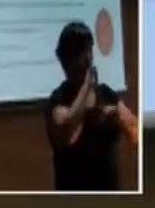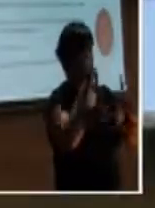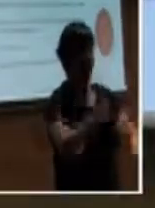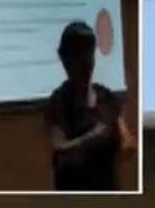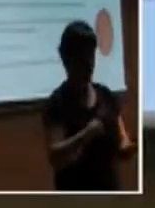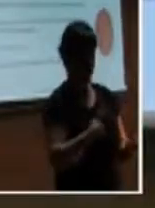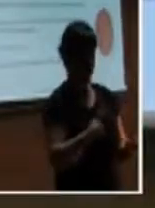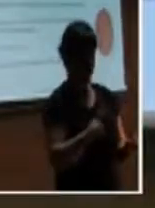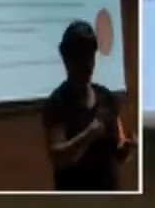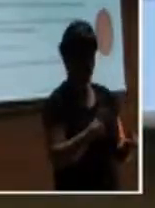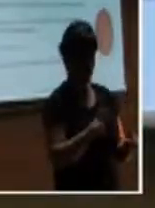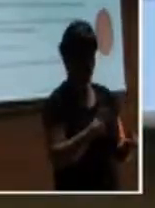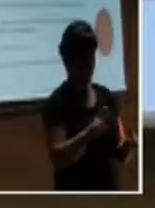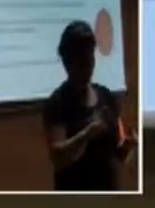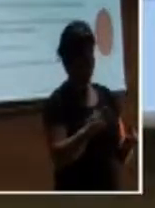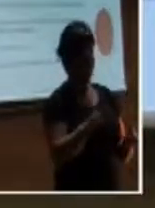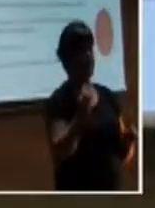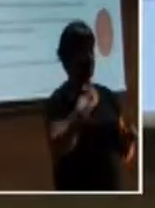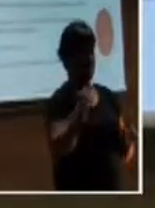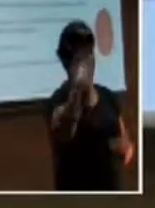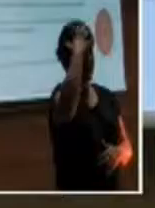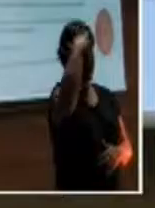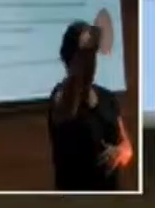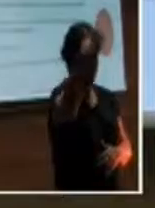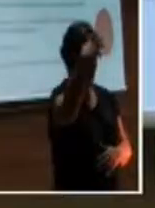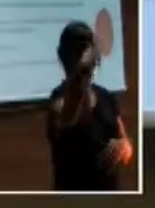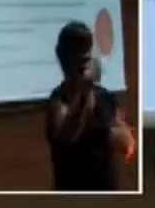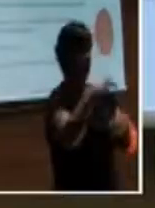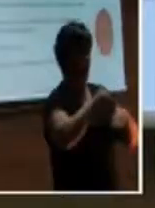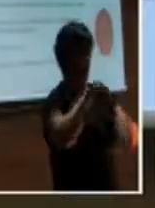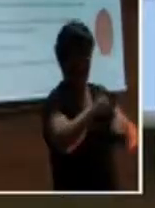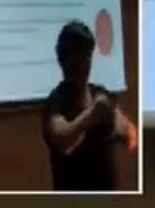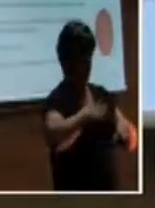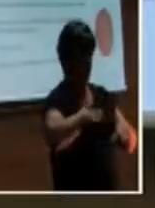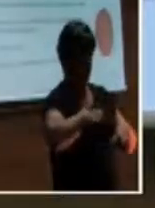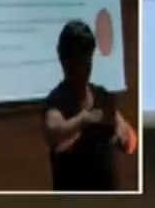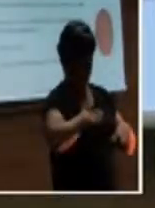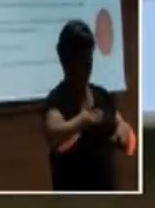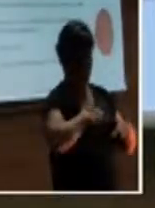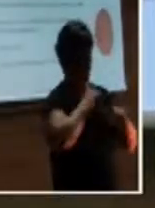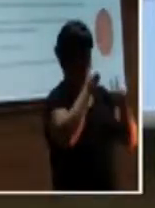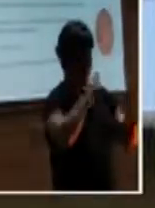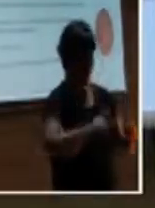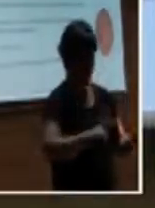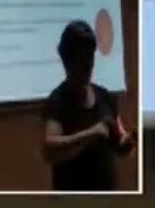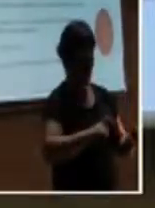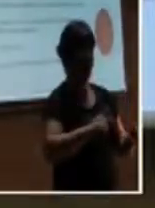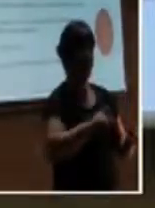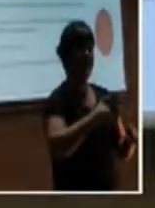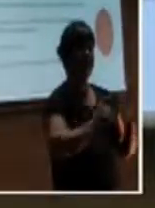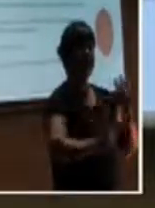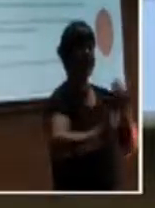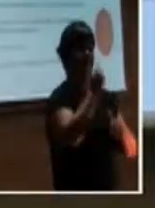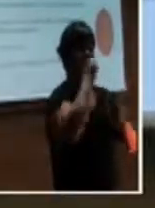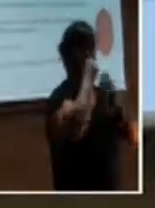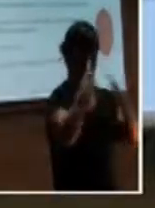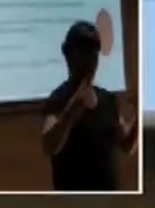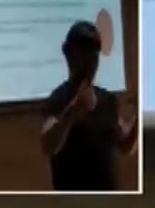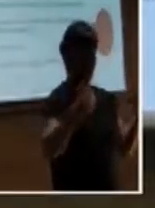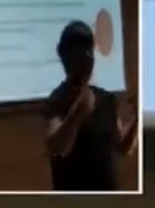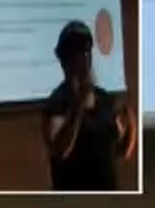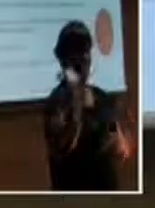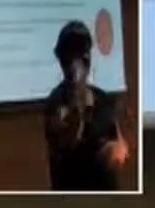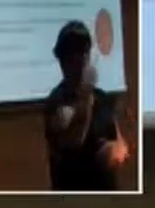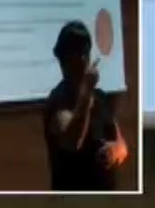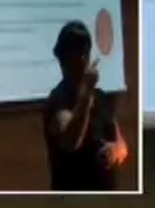on, actually it was St. Valentine's Day 20 years ago, and there was a huge celebration of the advancements